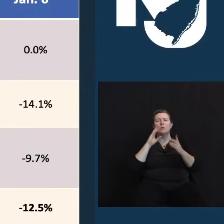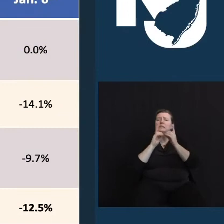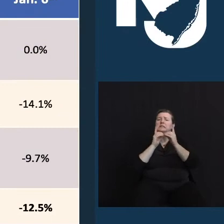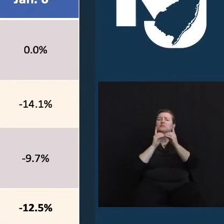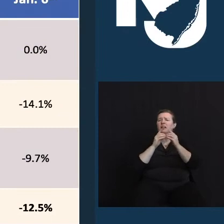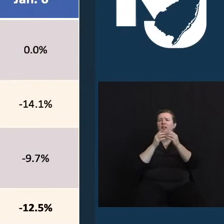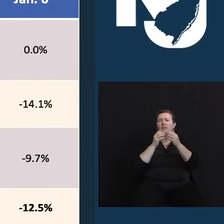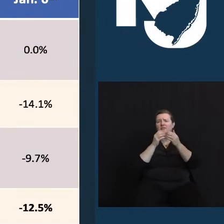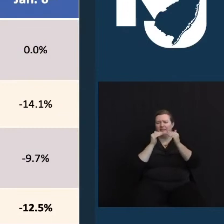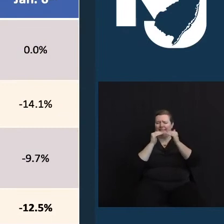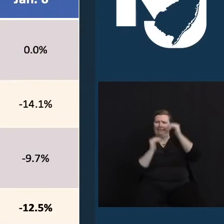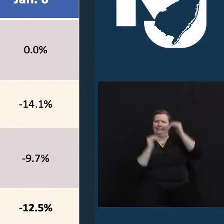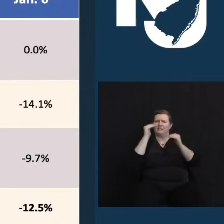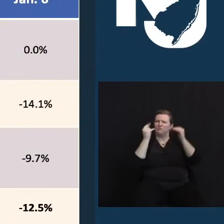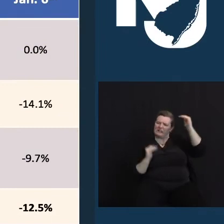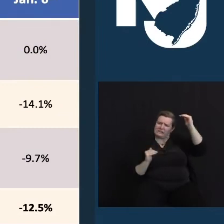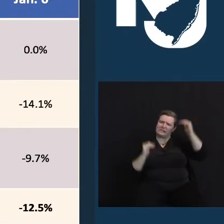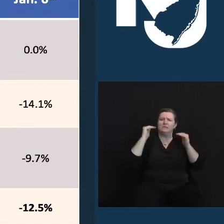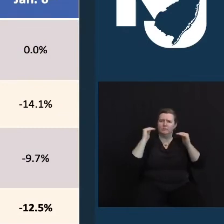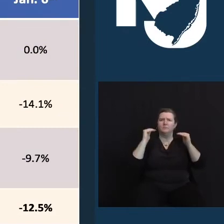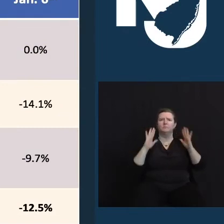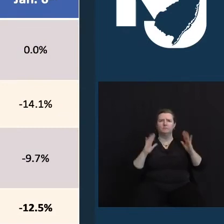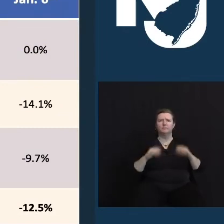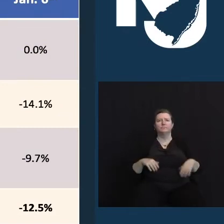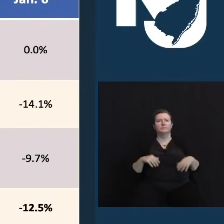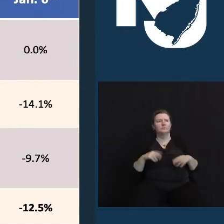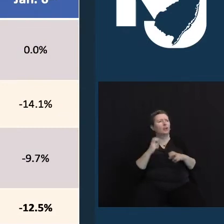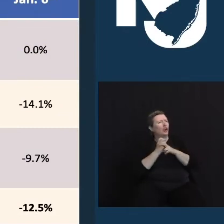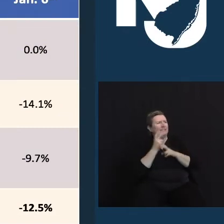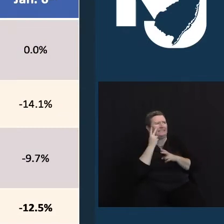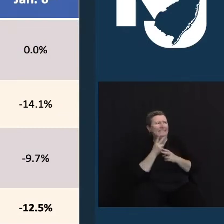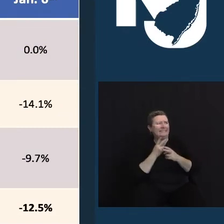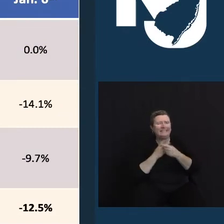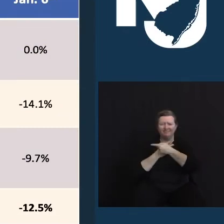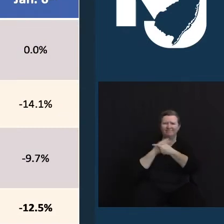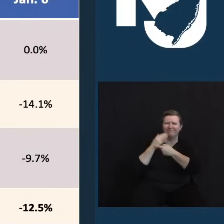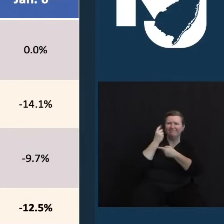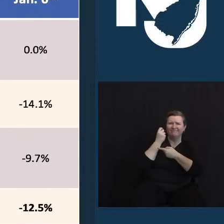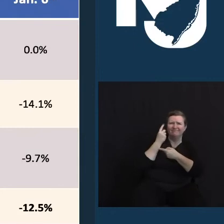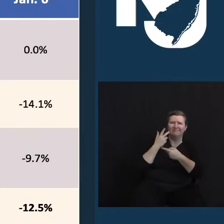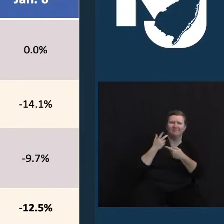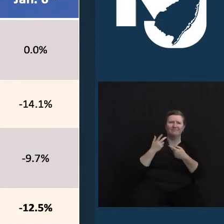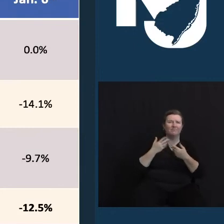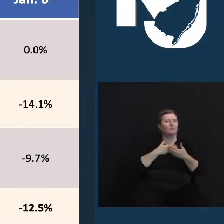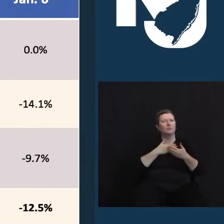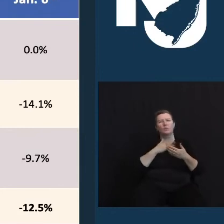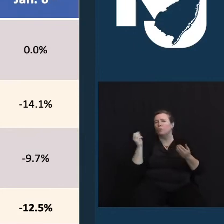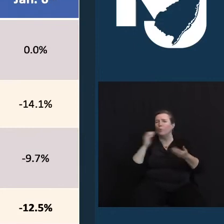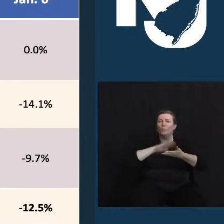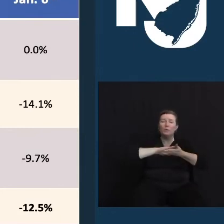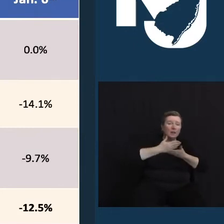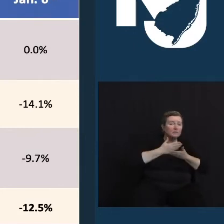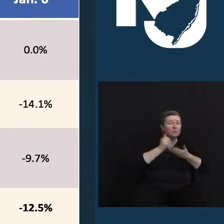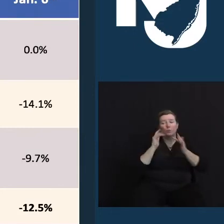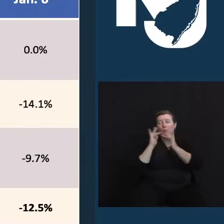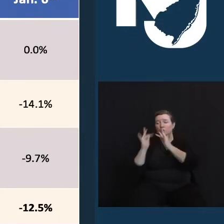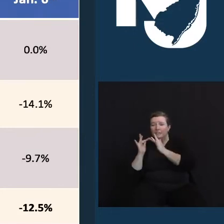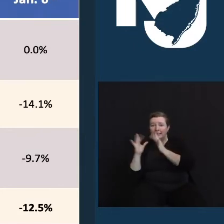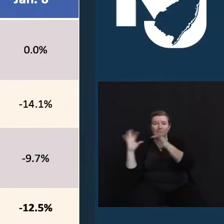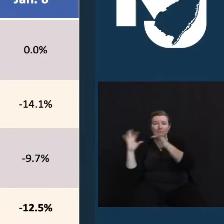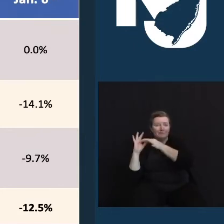of students, there's a nice eye chart for you, Pat. The number of students who are lacking either the equipment or internet accessibility for